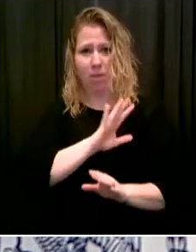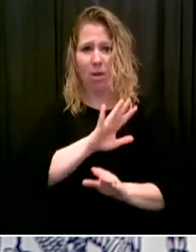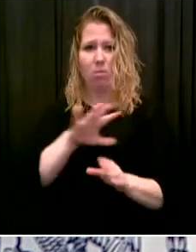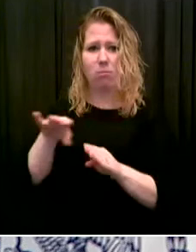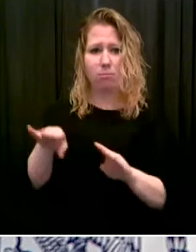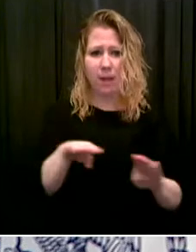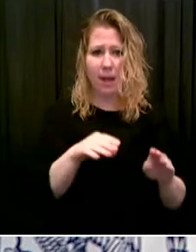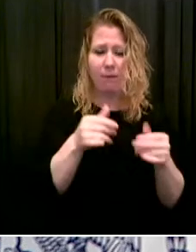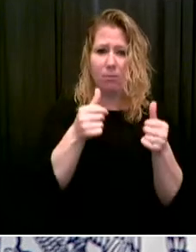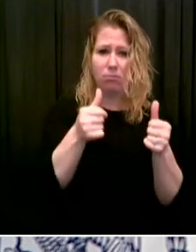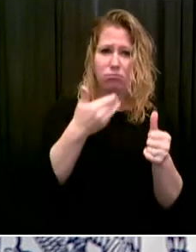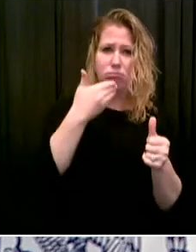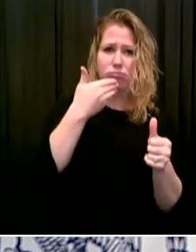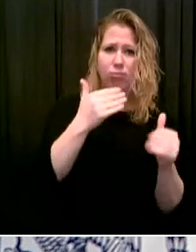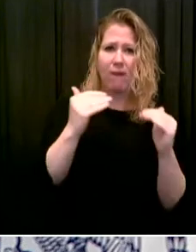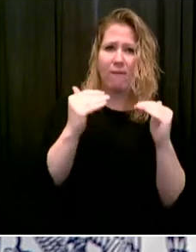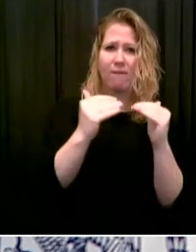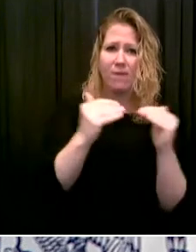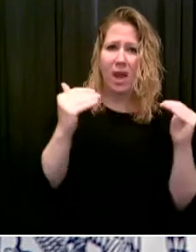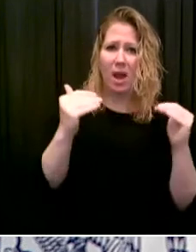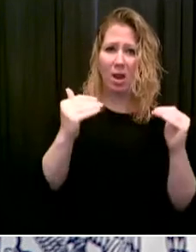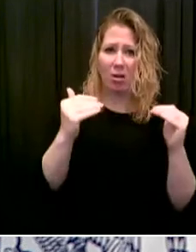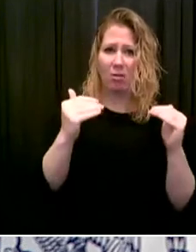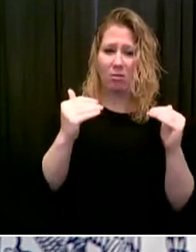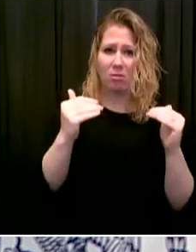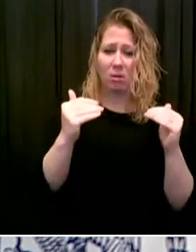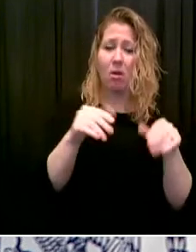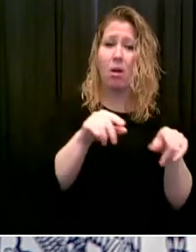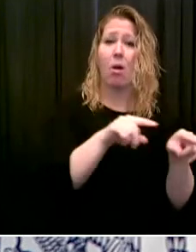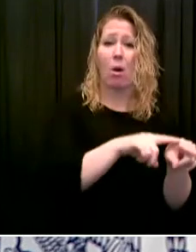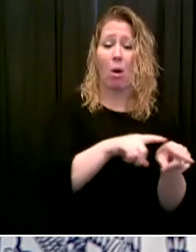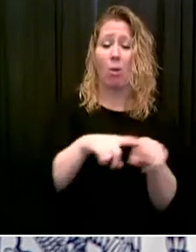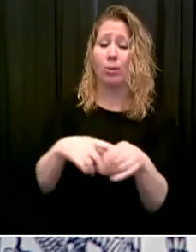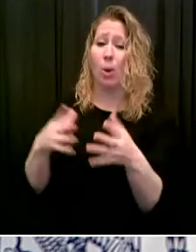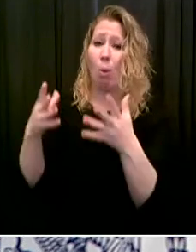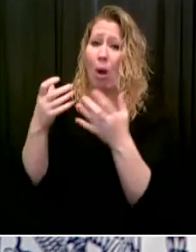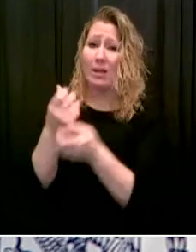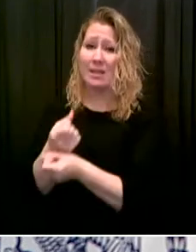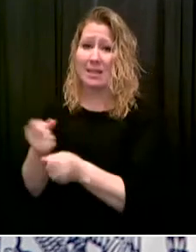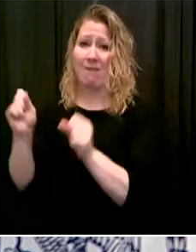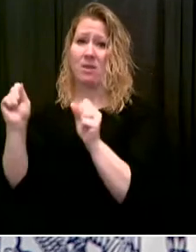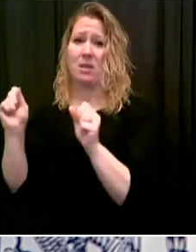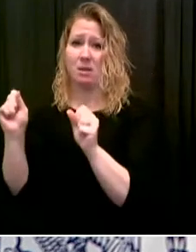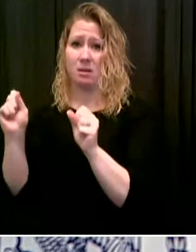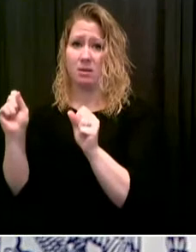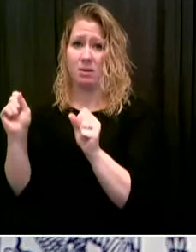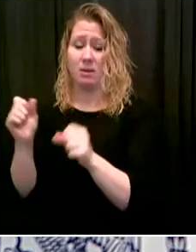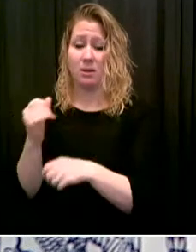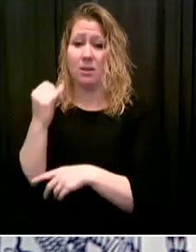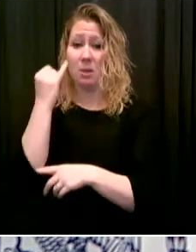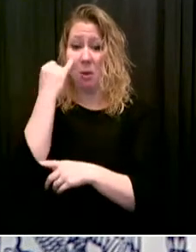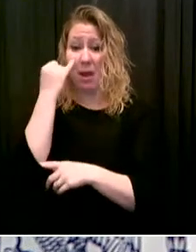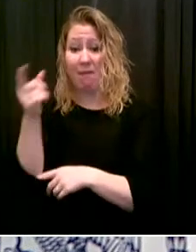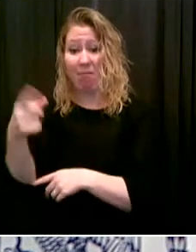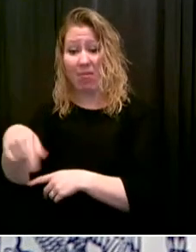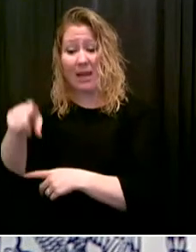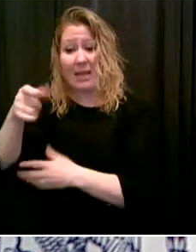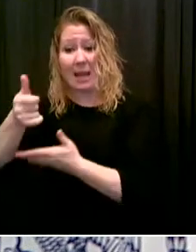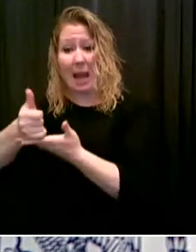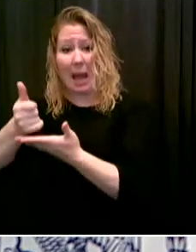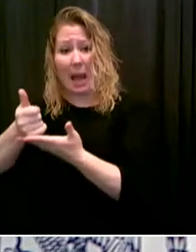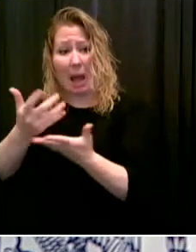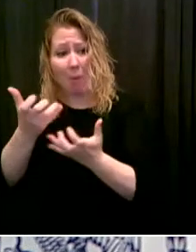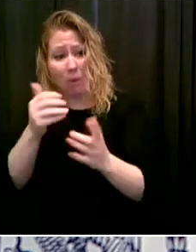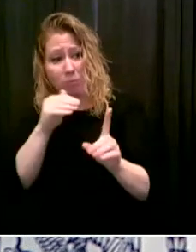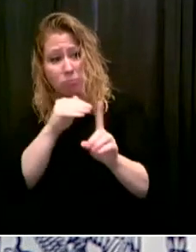they also want safety. They want to know that when they need help from a police officer, there's an officer going to be there. They want to make sure